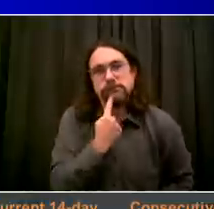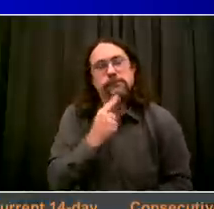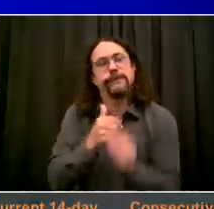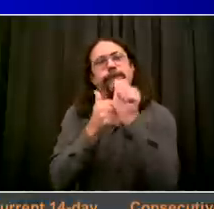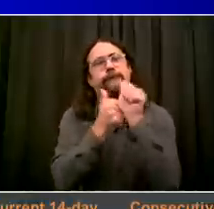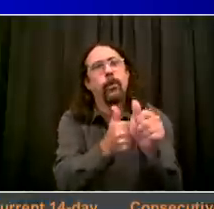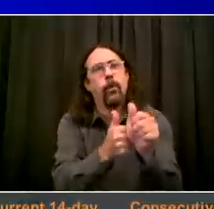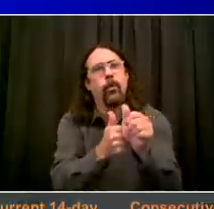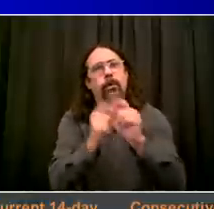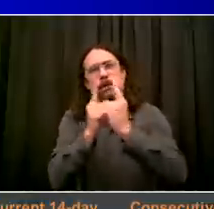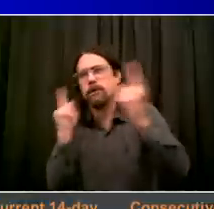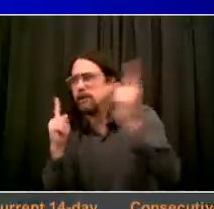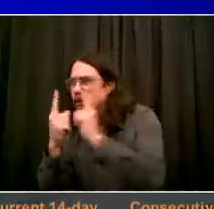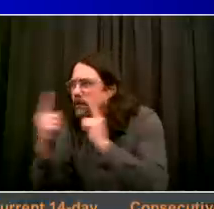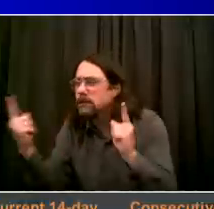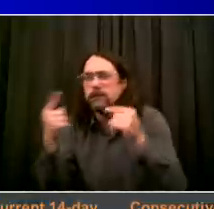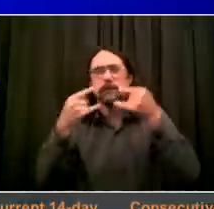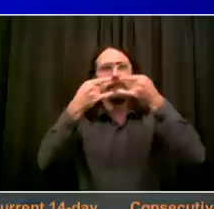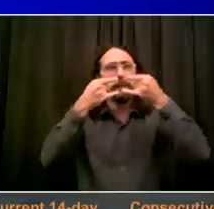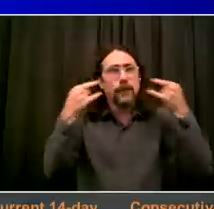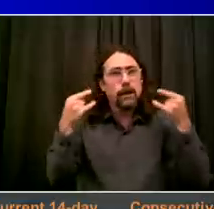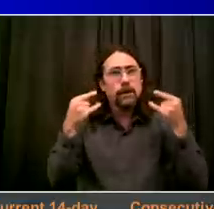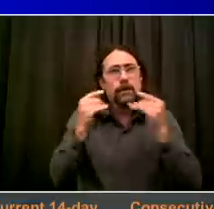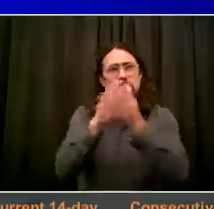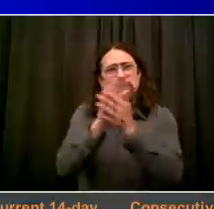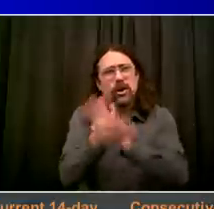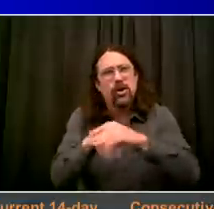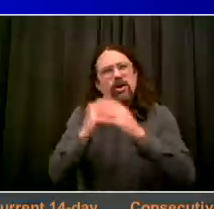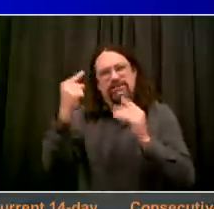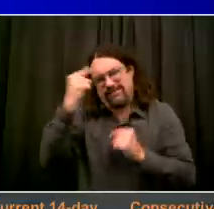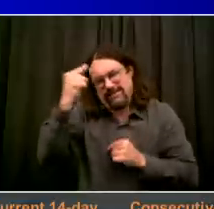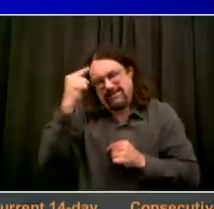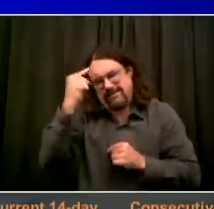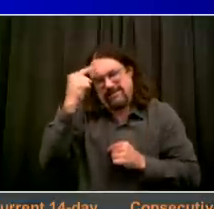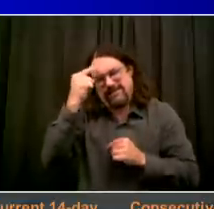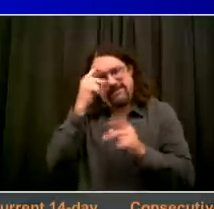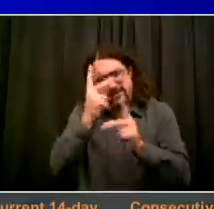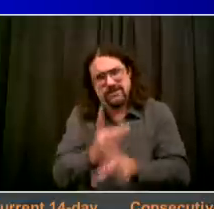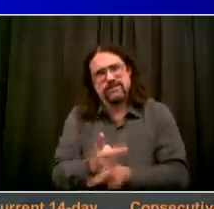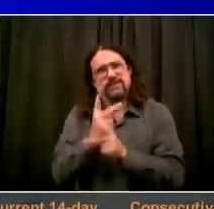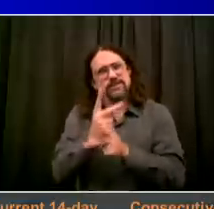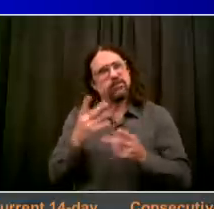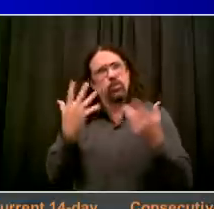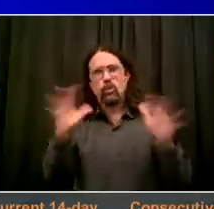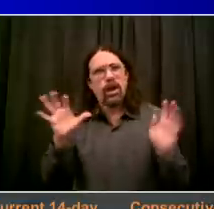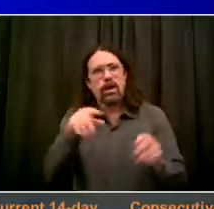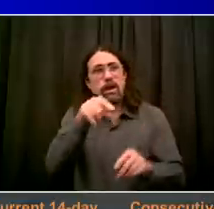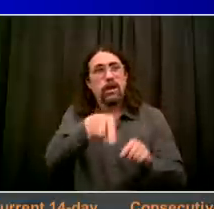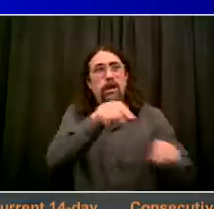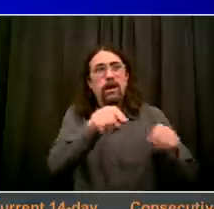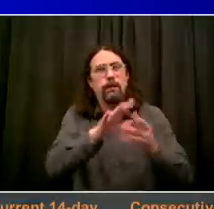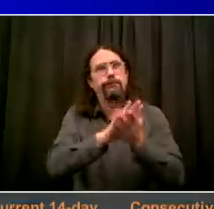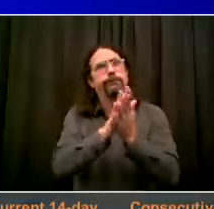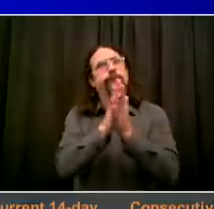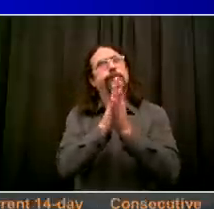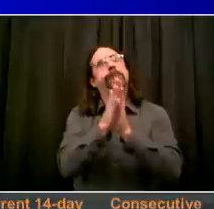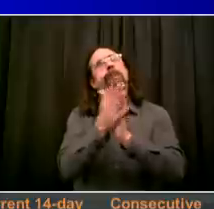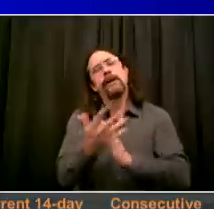this information to the public in an urgent manner. So, in terms of the 9 zip